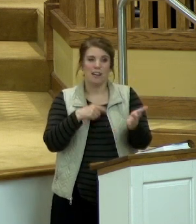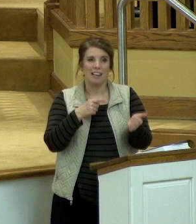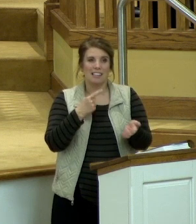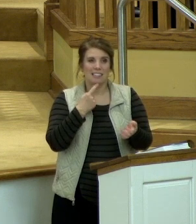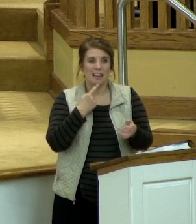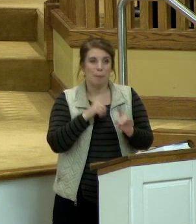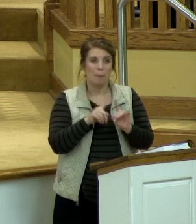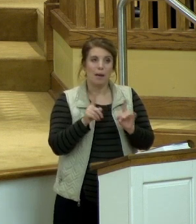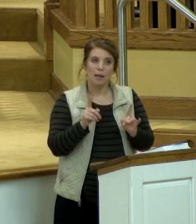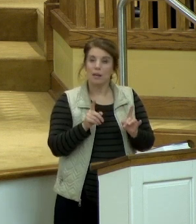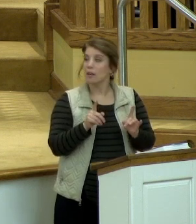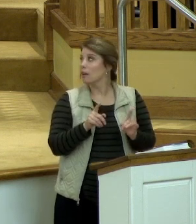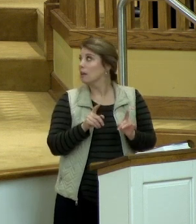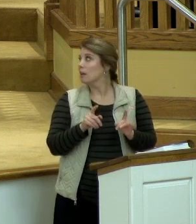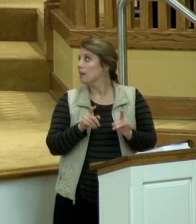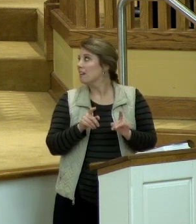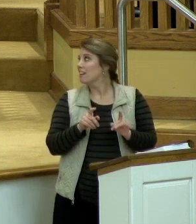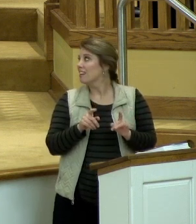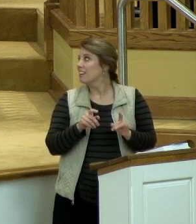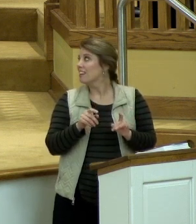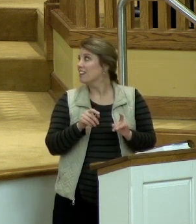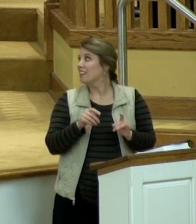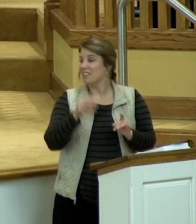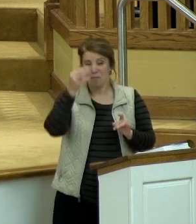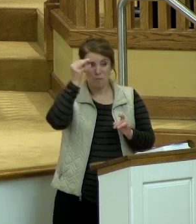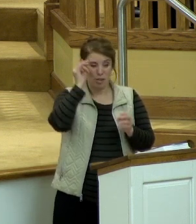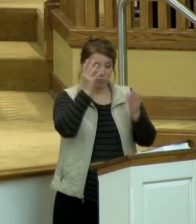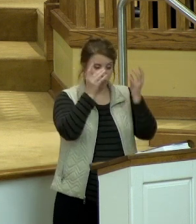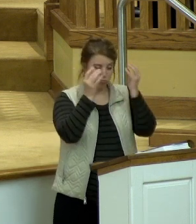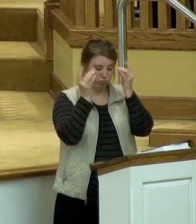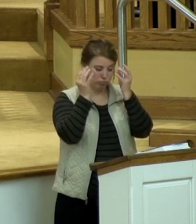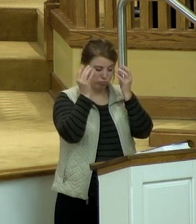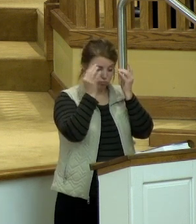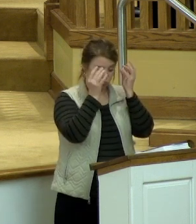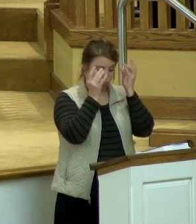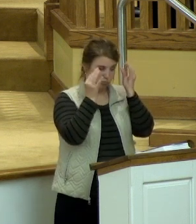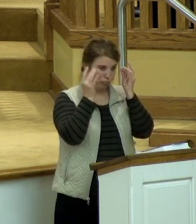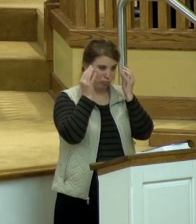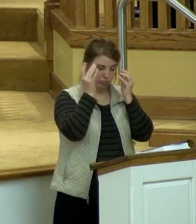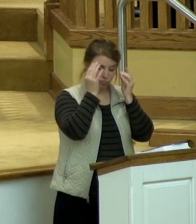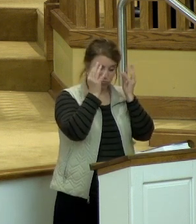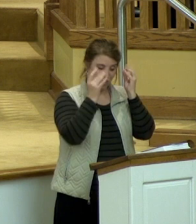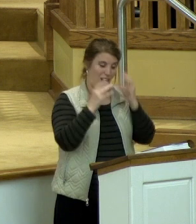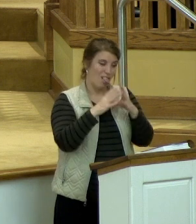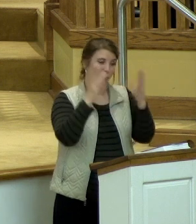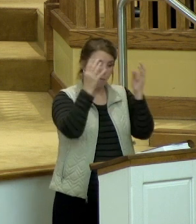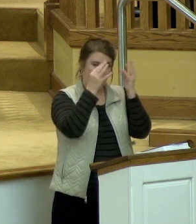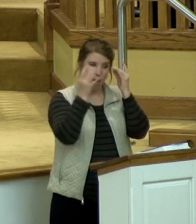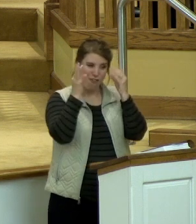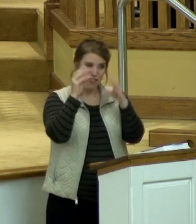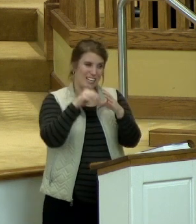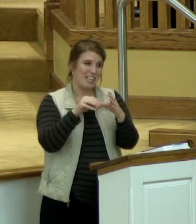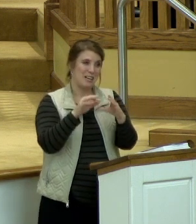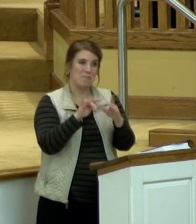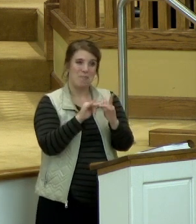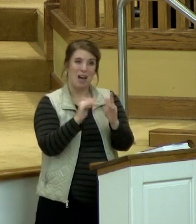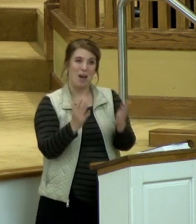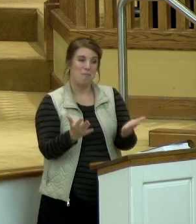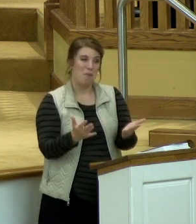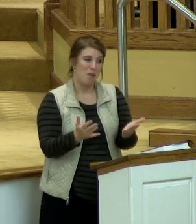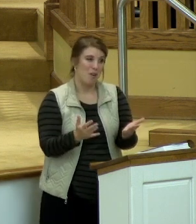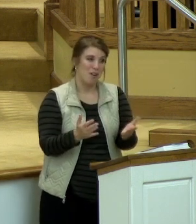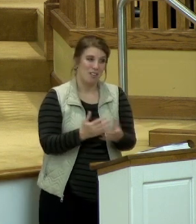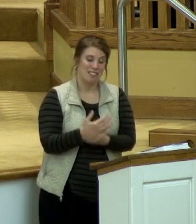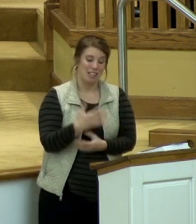just, she pondered on that for, oh, there's lots of pondering in the Bible where you take a subject